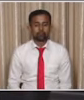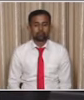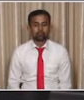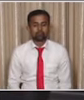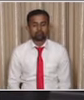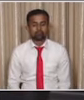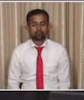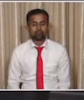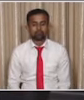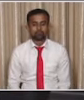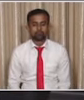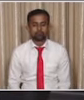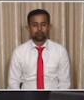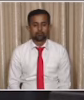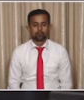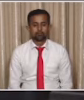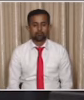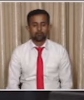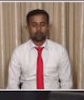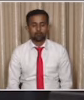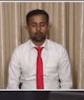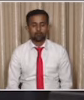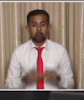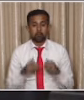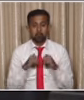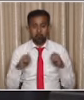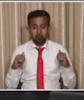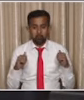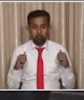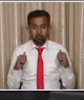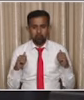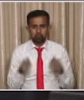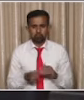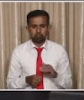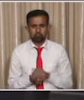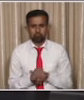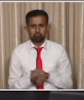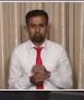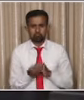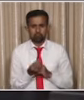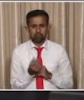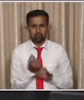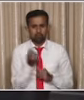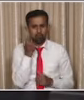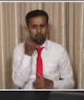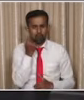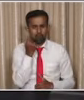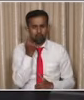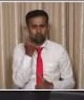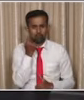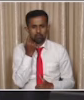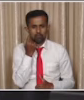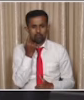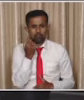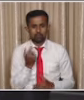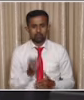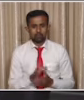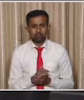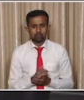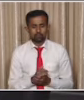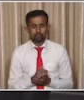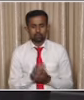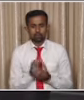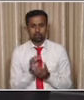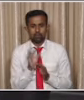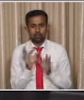ideology supporting separatism, separate state, and homeland concept. So I told that's not going to take